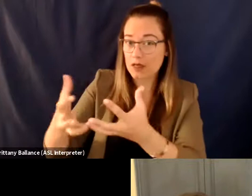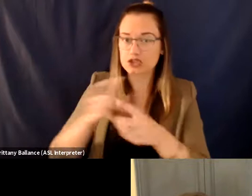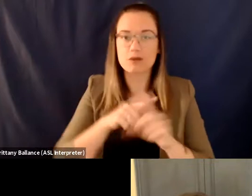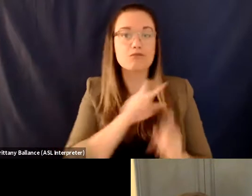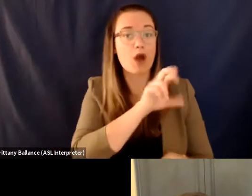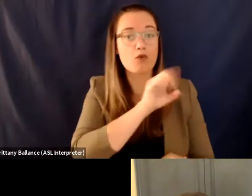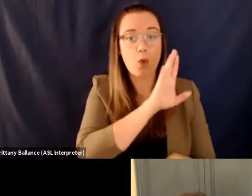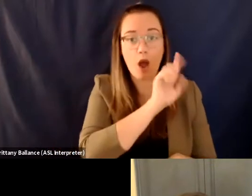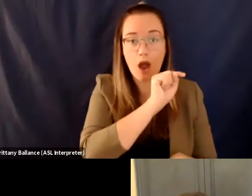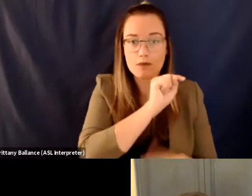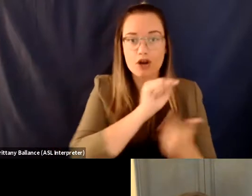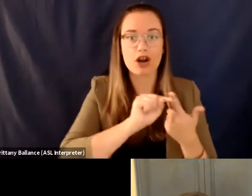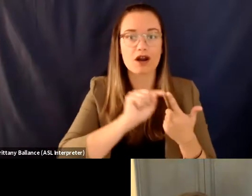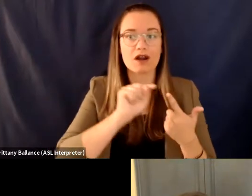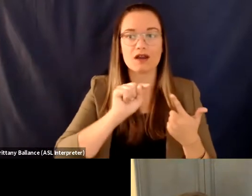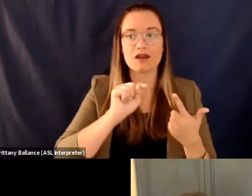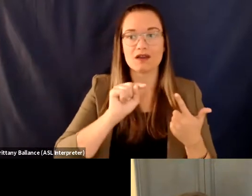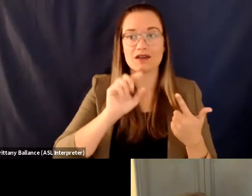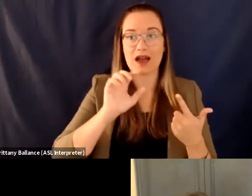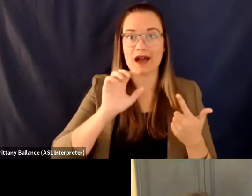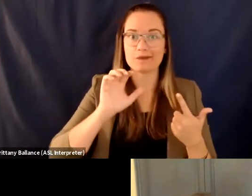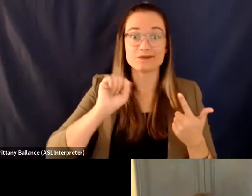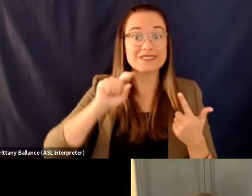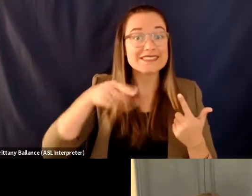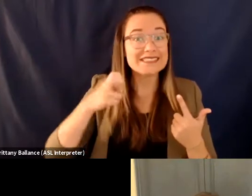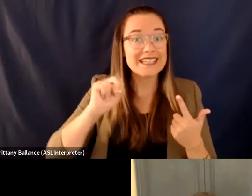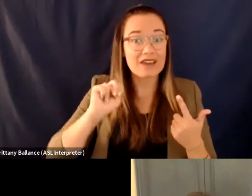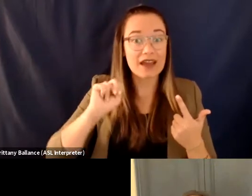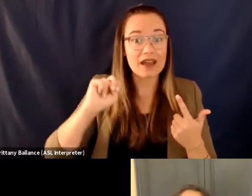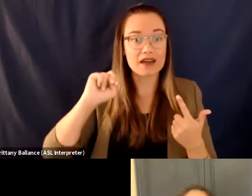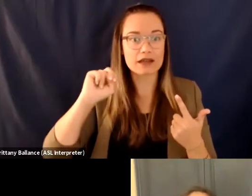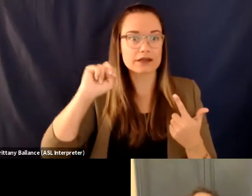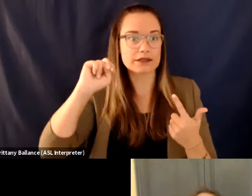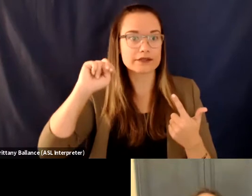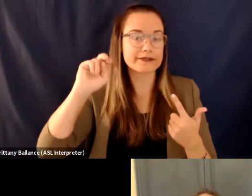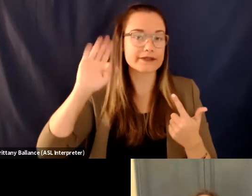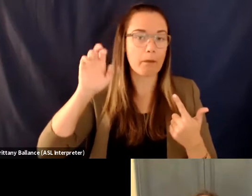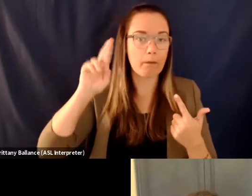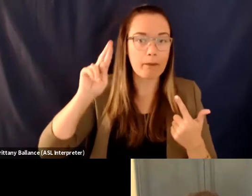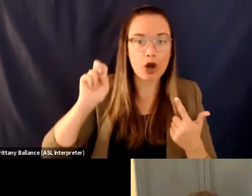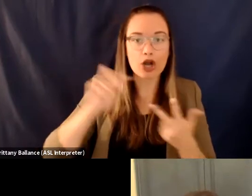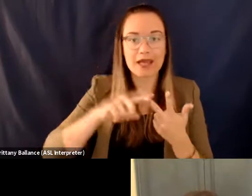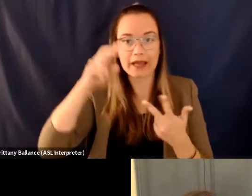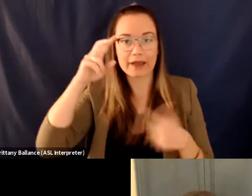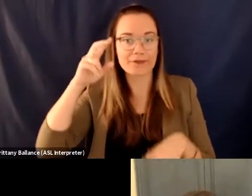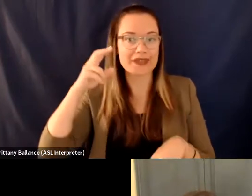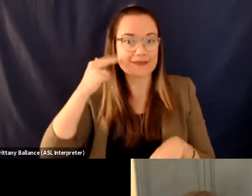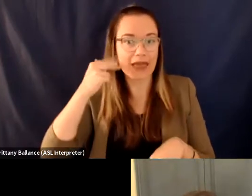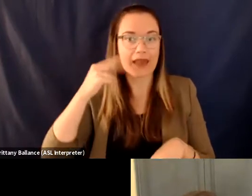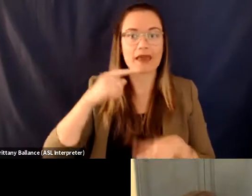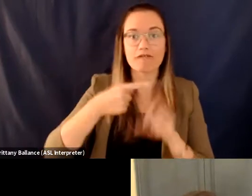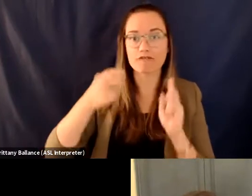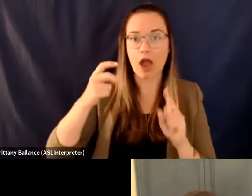whose politics, you know, he's a Bernie supporter, he's a Hispanic, he's from Houston, he's not like the others. And